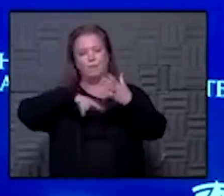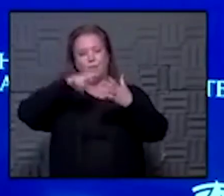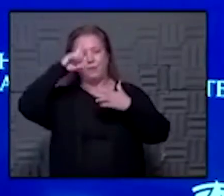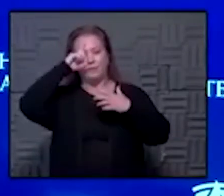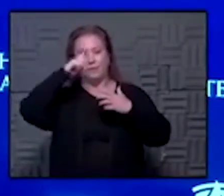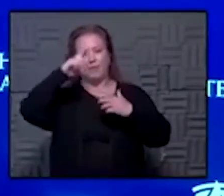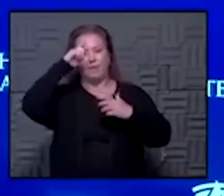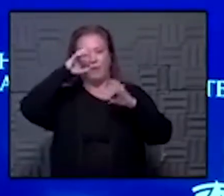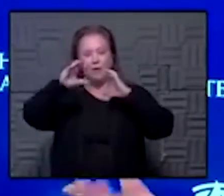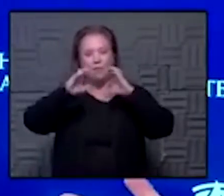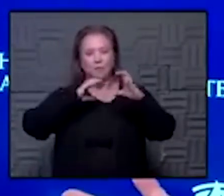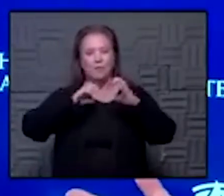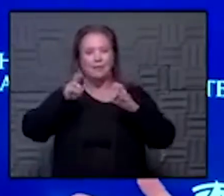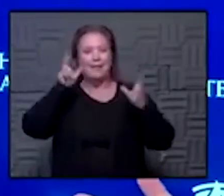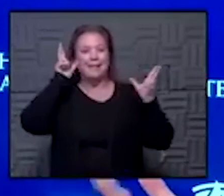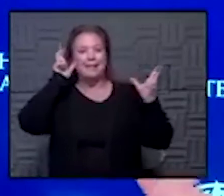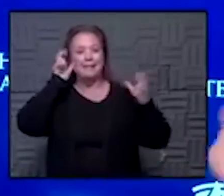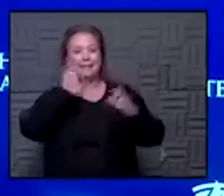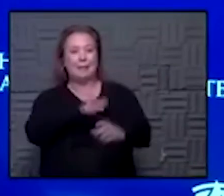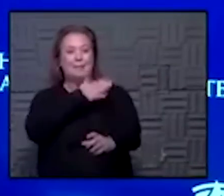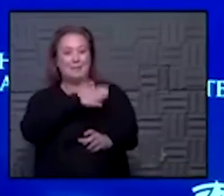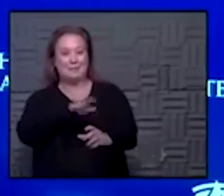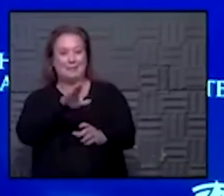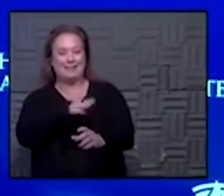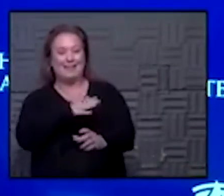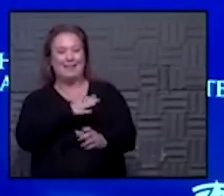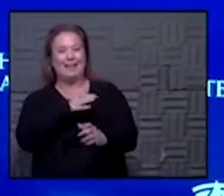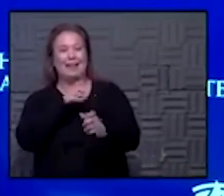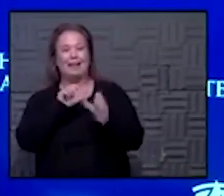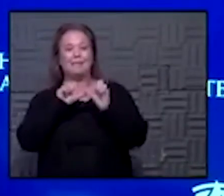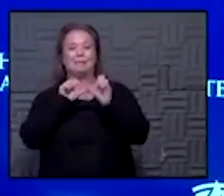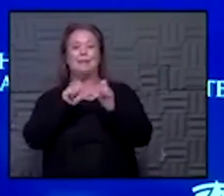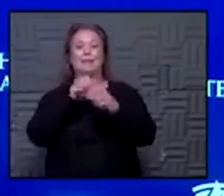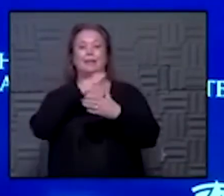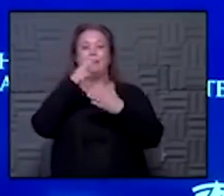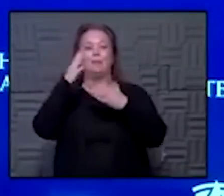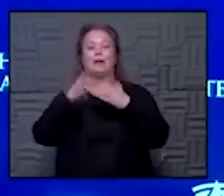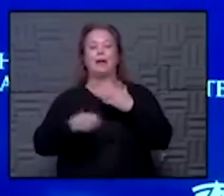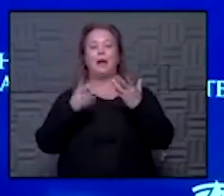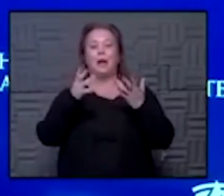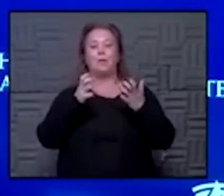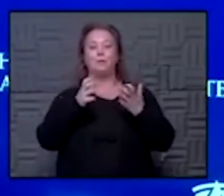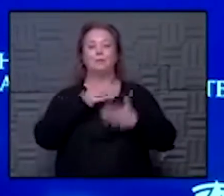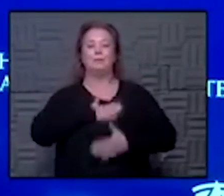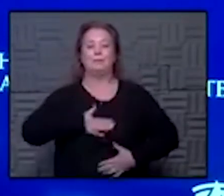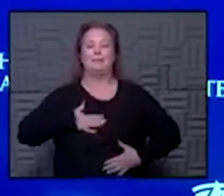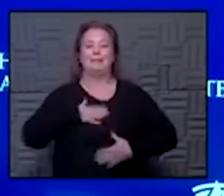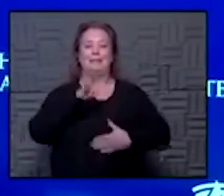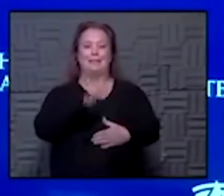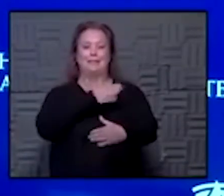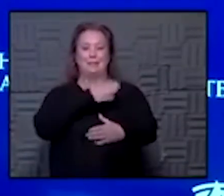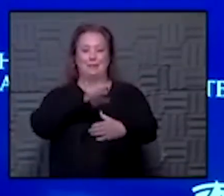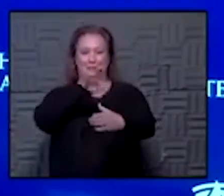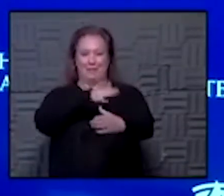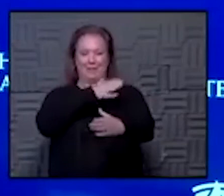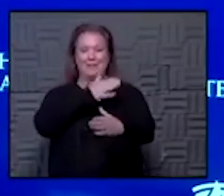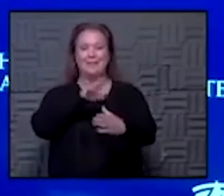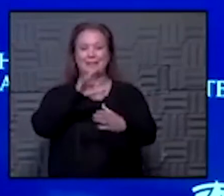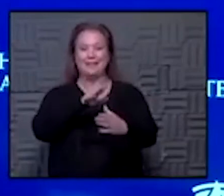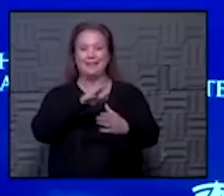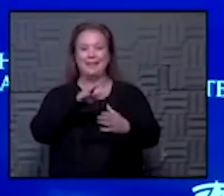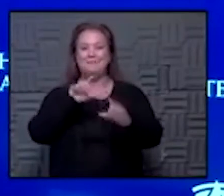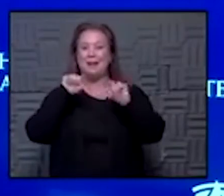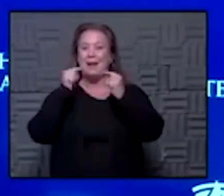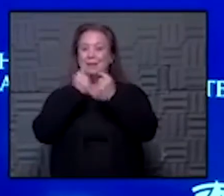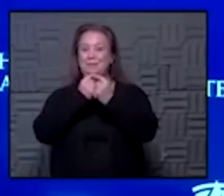thoughtful conversations, and listen to music. So as we head into the weekend, I want you to please enjoy this song that is sung